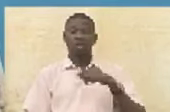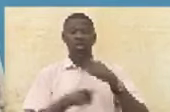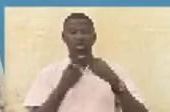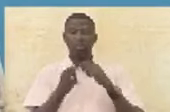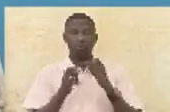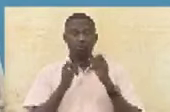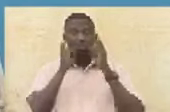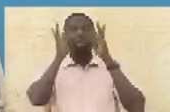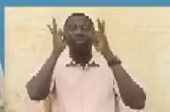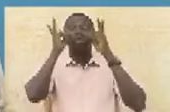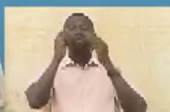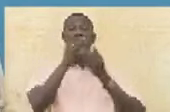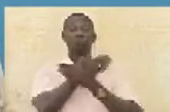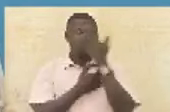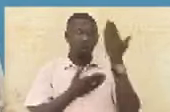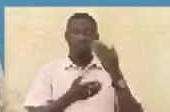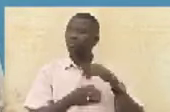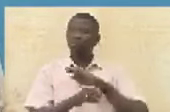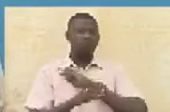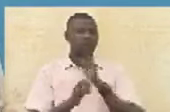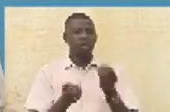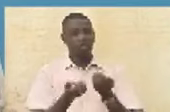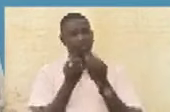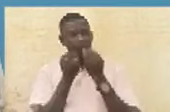we have not been given any food.